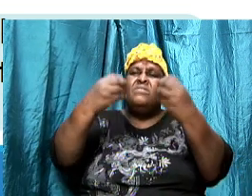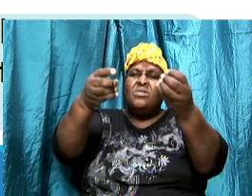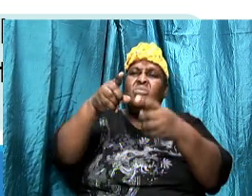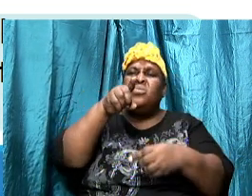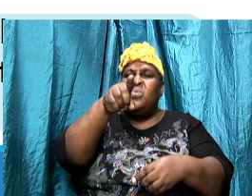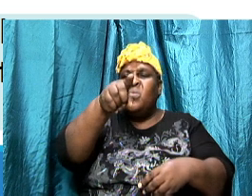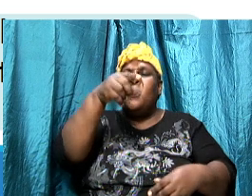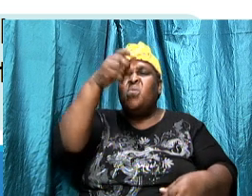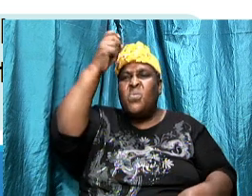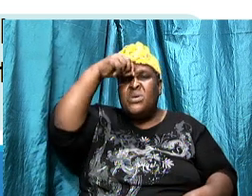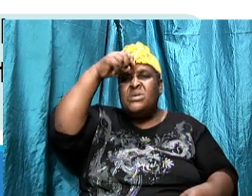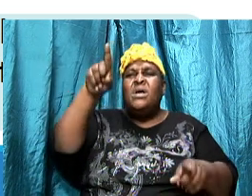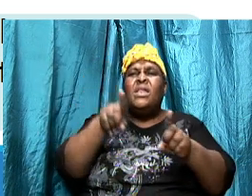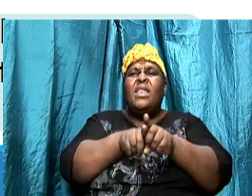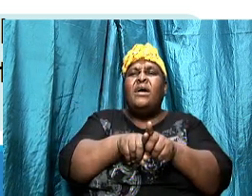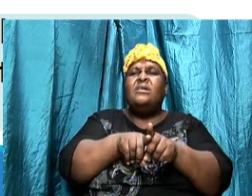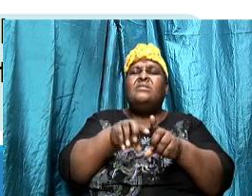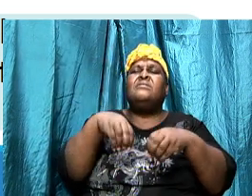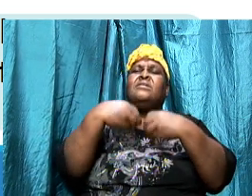he gives